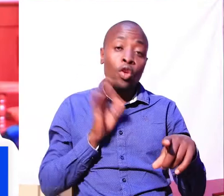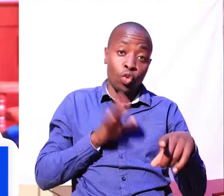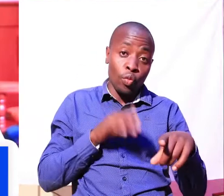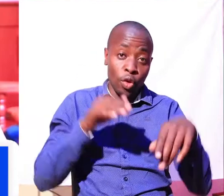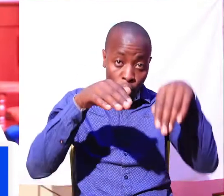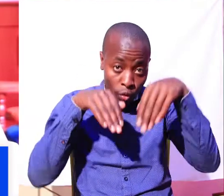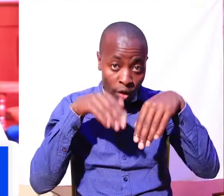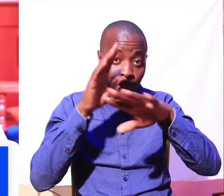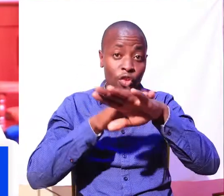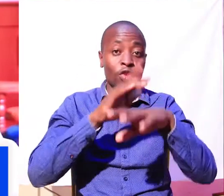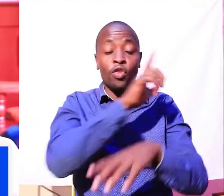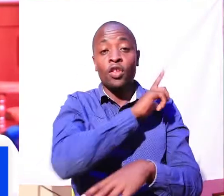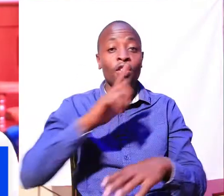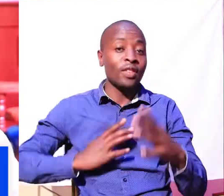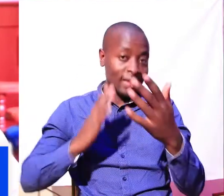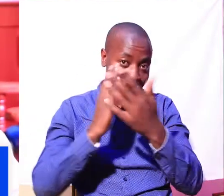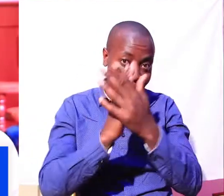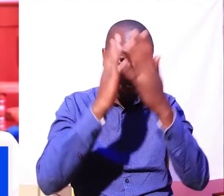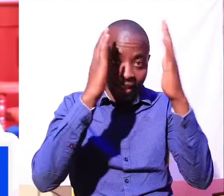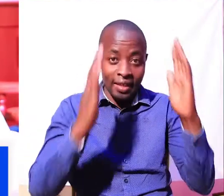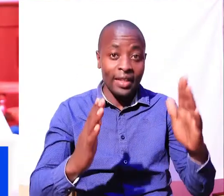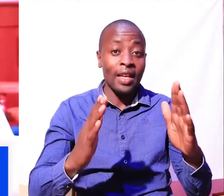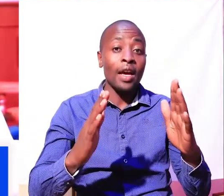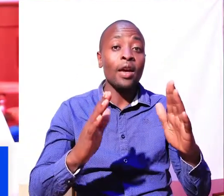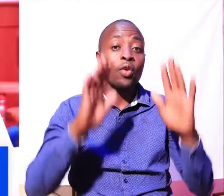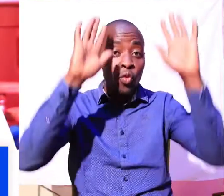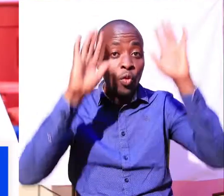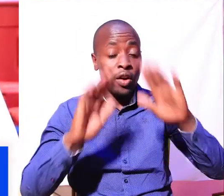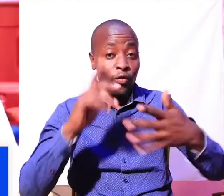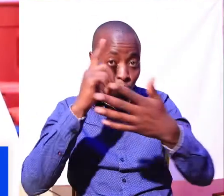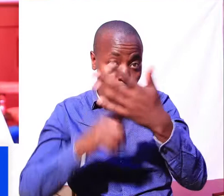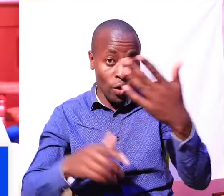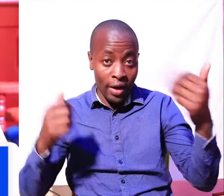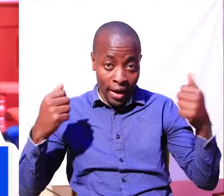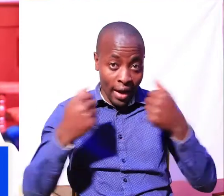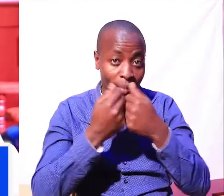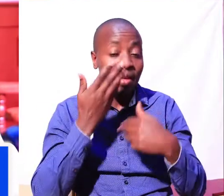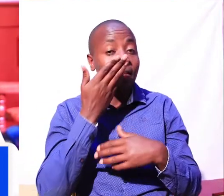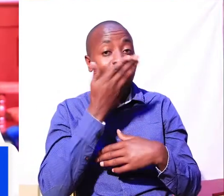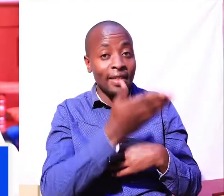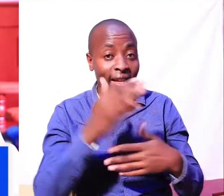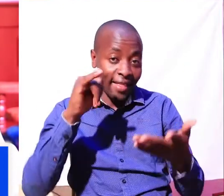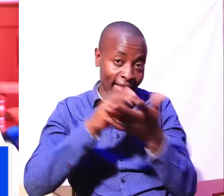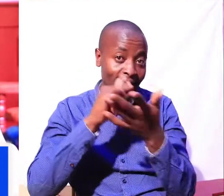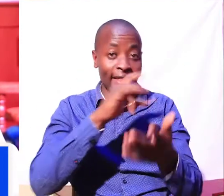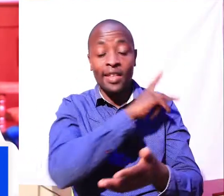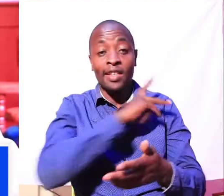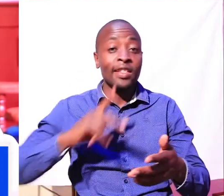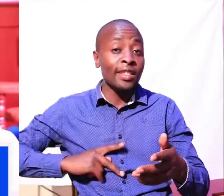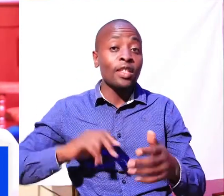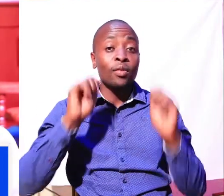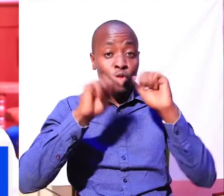him is the leader himself. And I'm amazed at what happened in this case, that Nebuchadnezzar had to see the fourth man